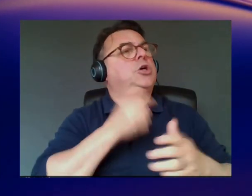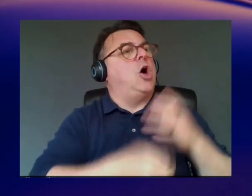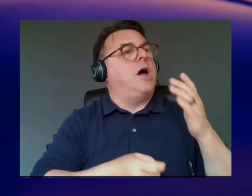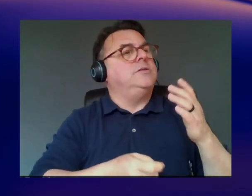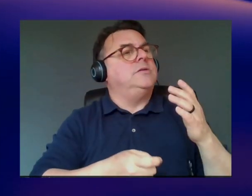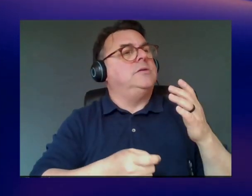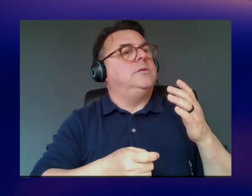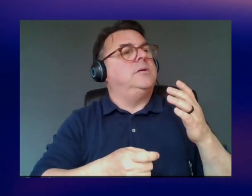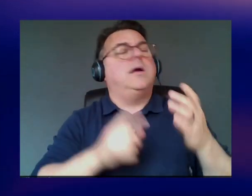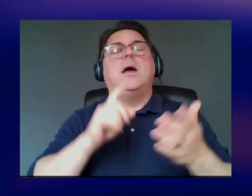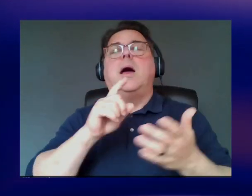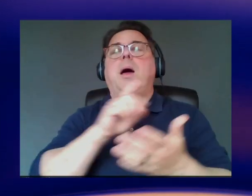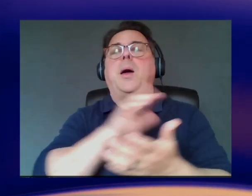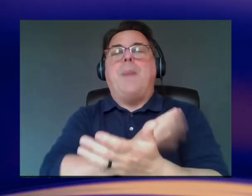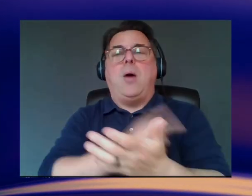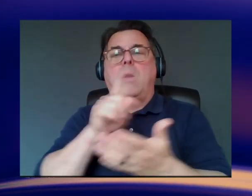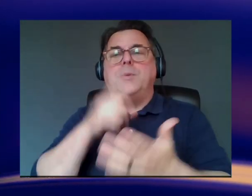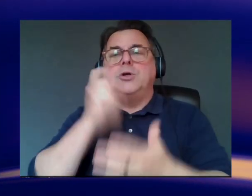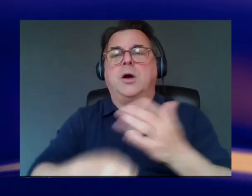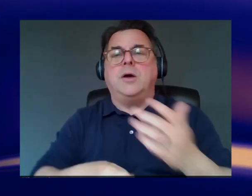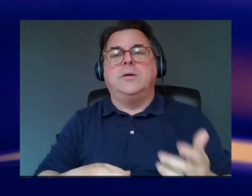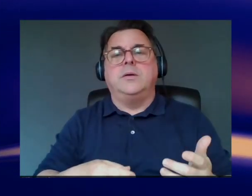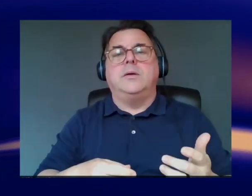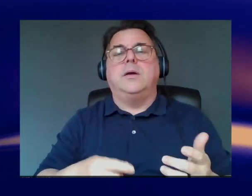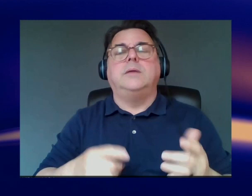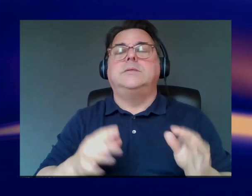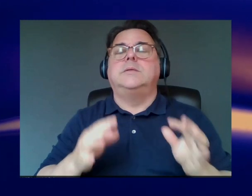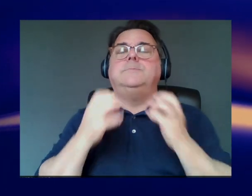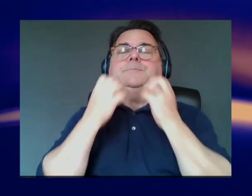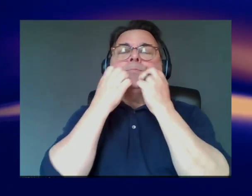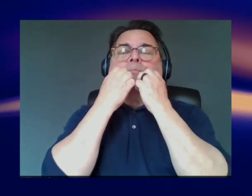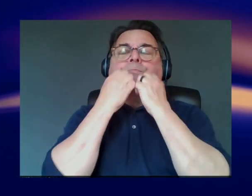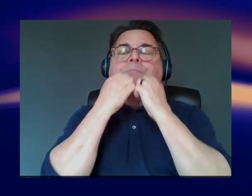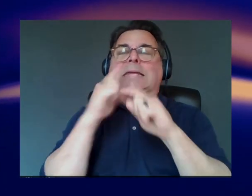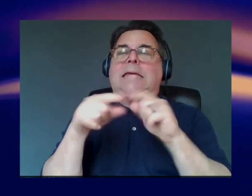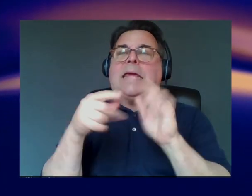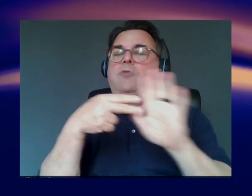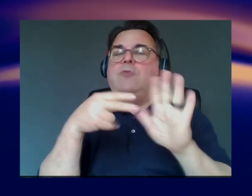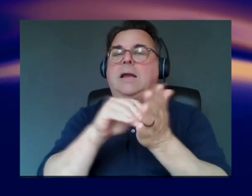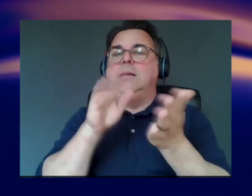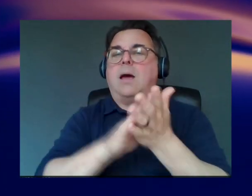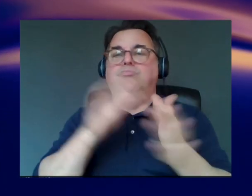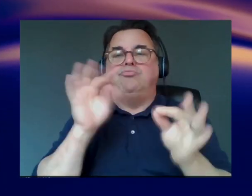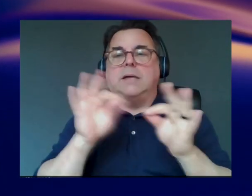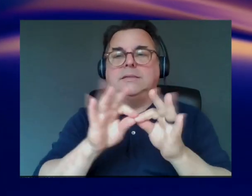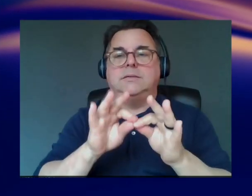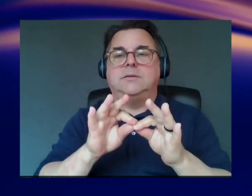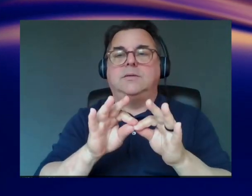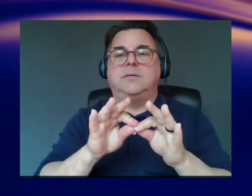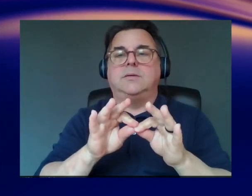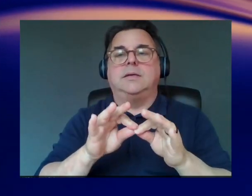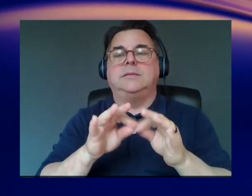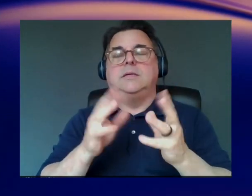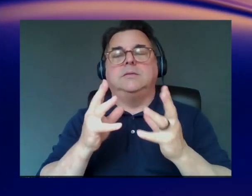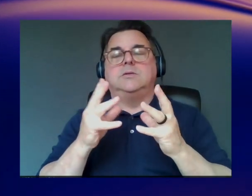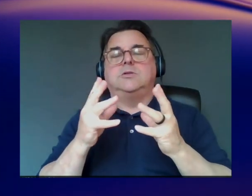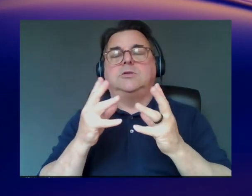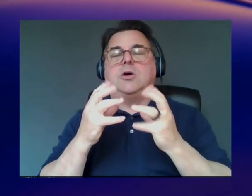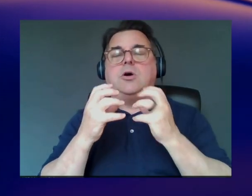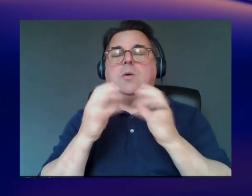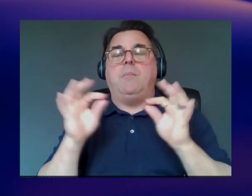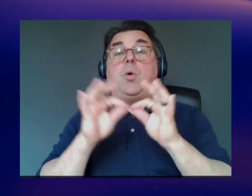any imposter syndrome that I might be feeling about working with that There's specific validation service. behind it. Exactly. Absolutely. So the validation is